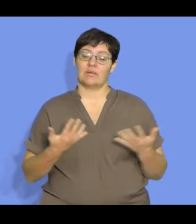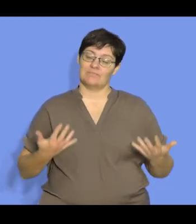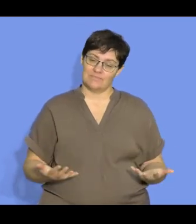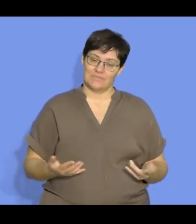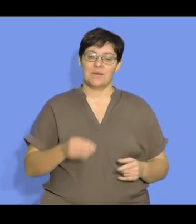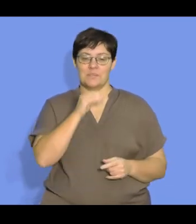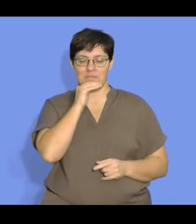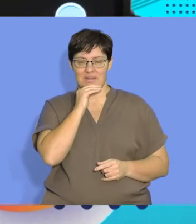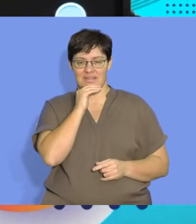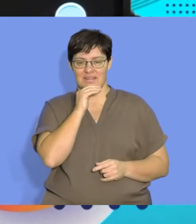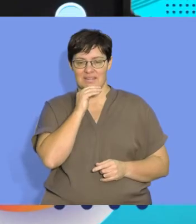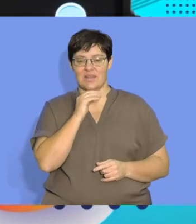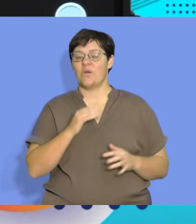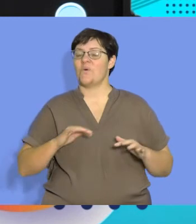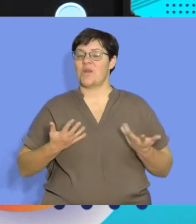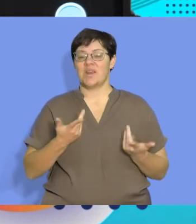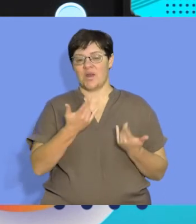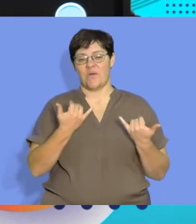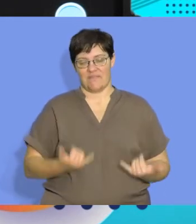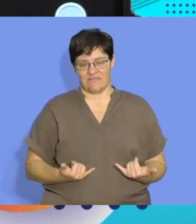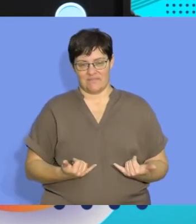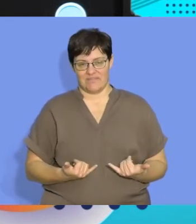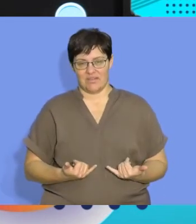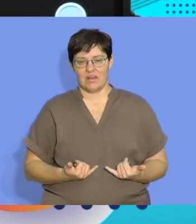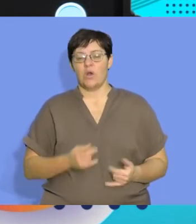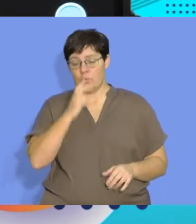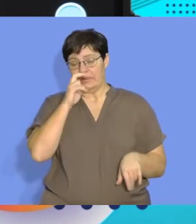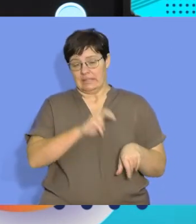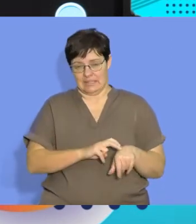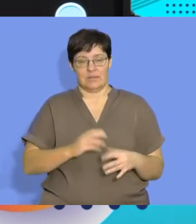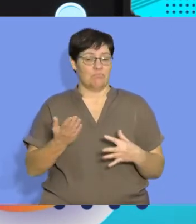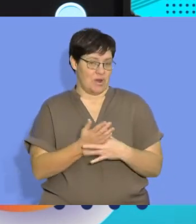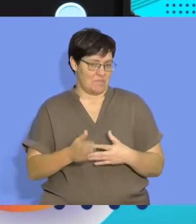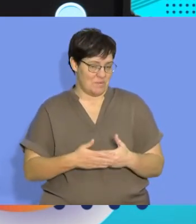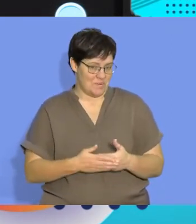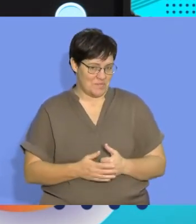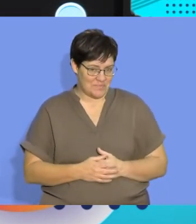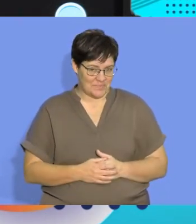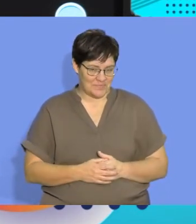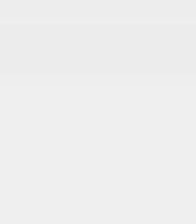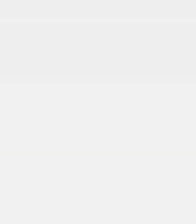And that brings us to the point where we obviously deserve another break.